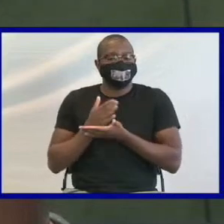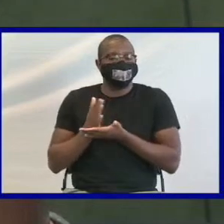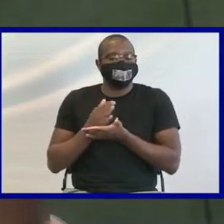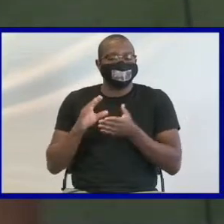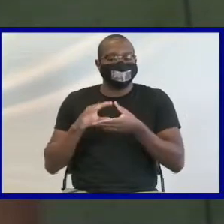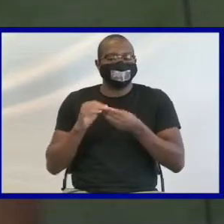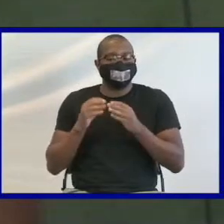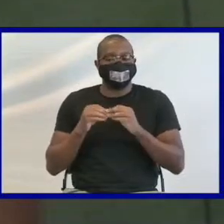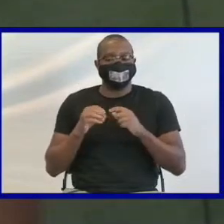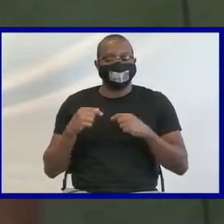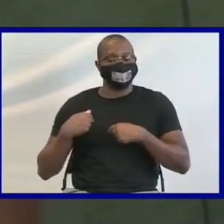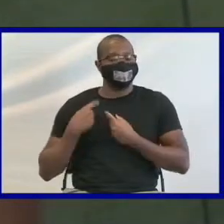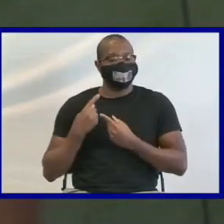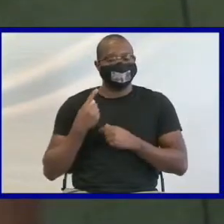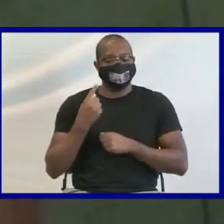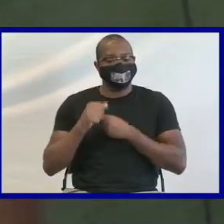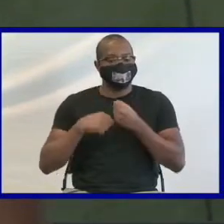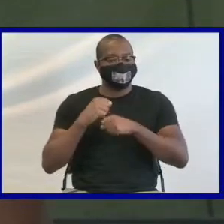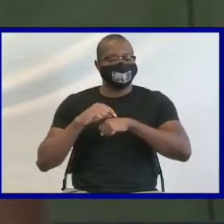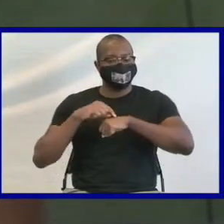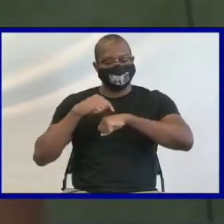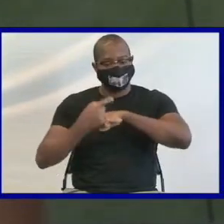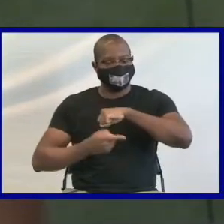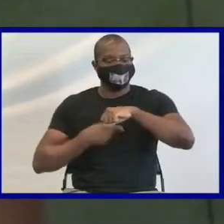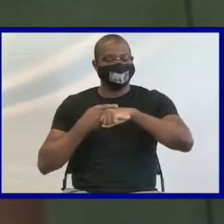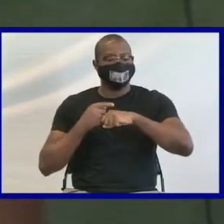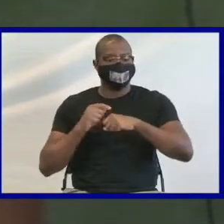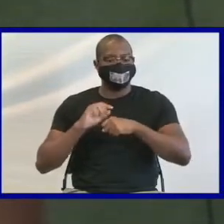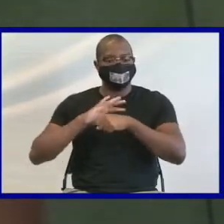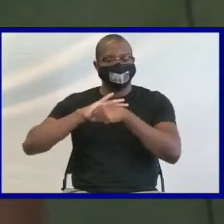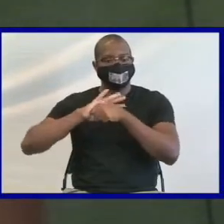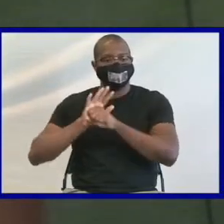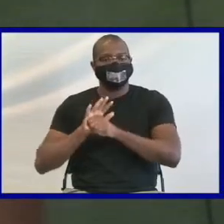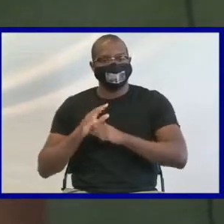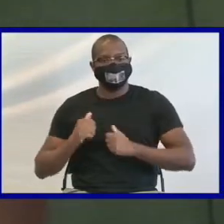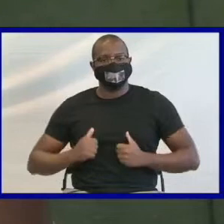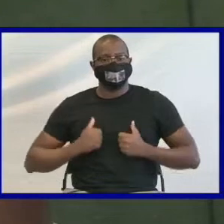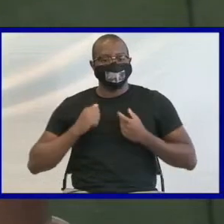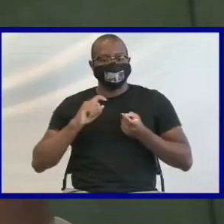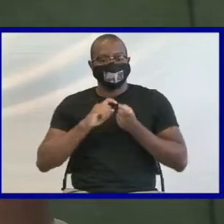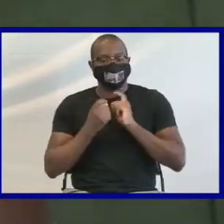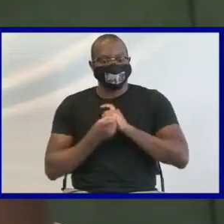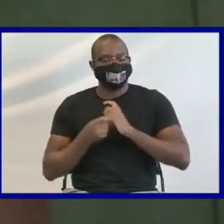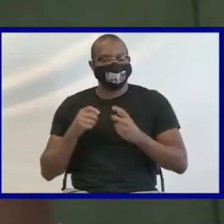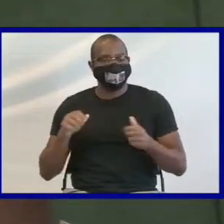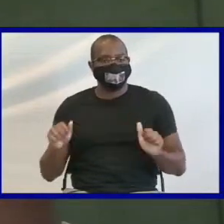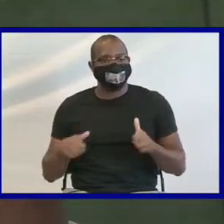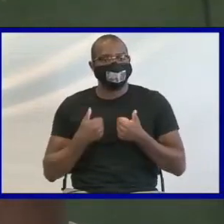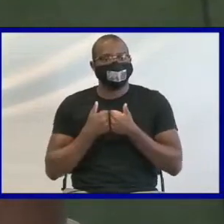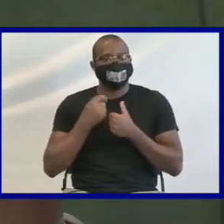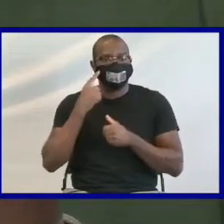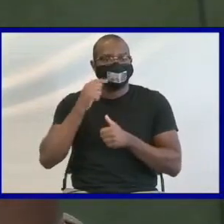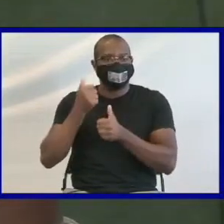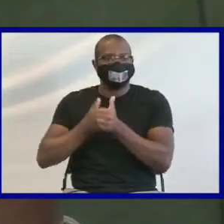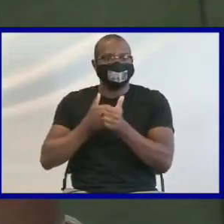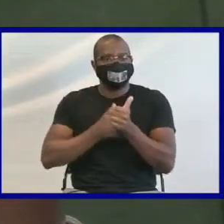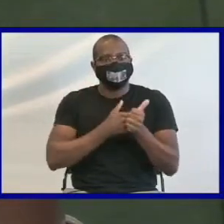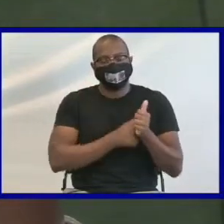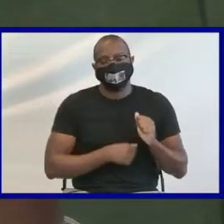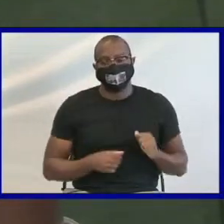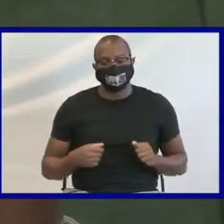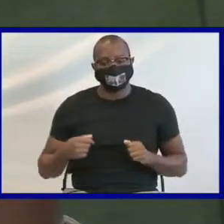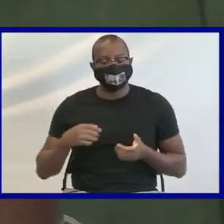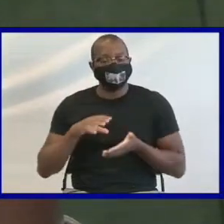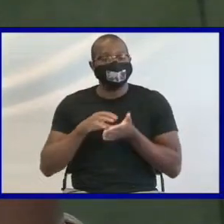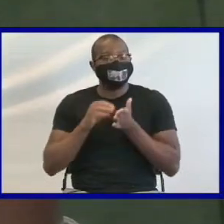year, the global pandemic has been hard and life-changing for everyone. As students, I believe these